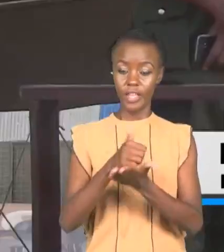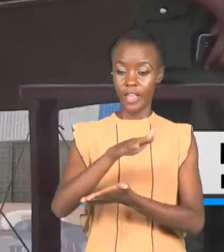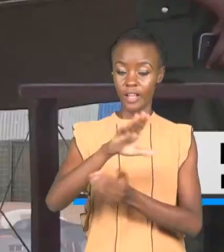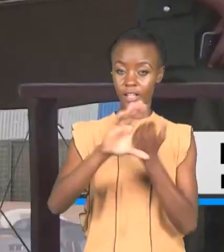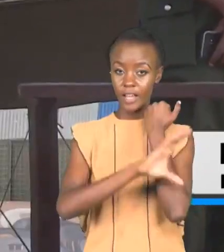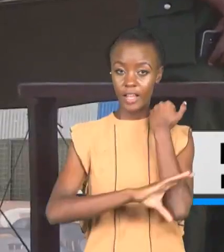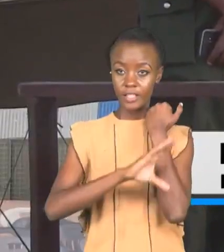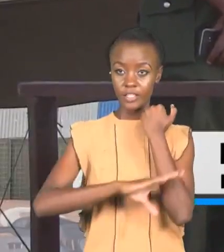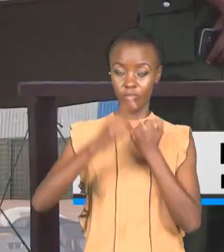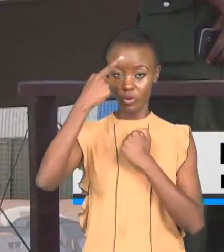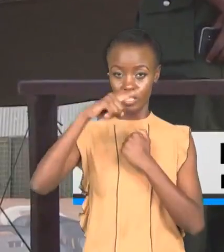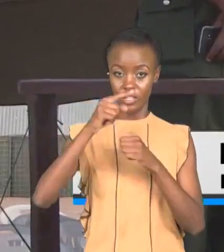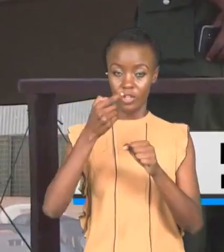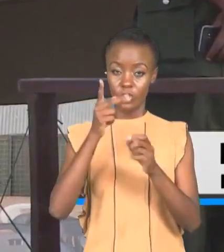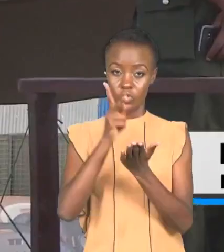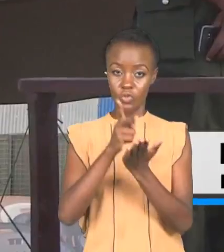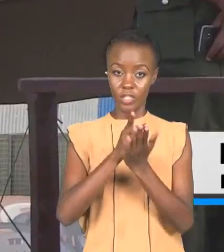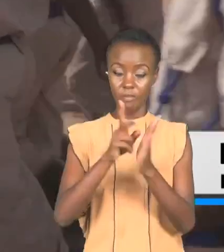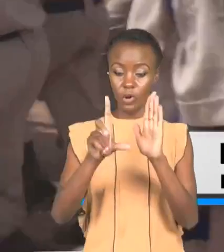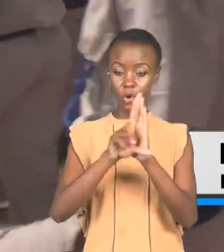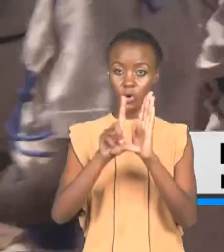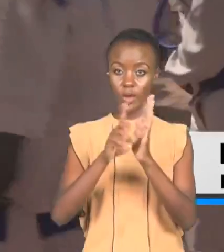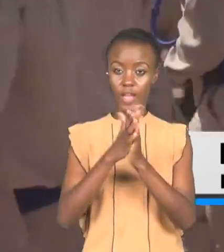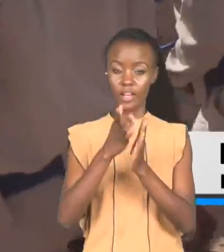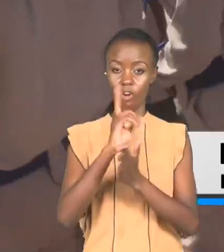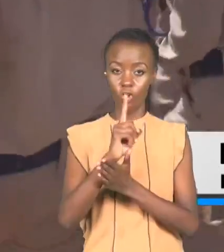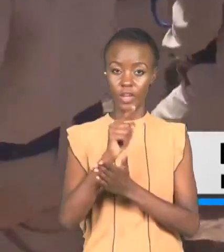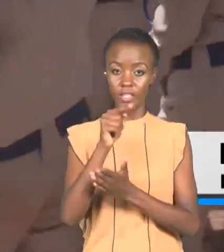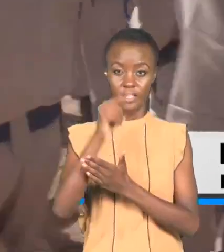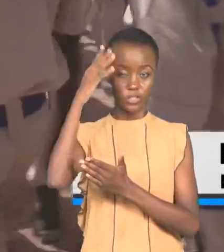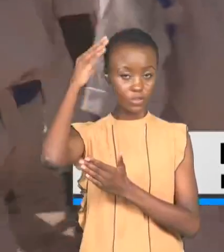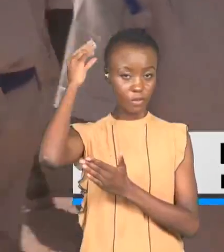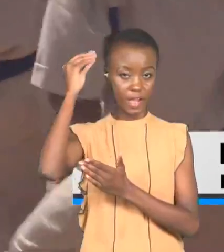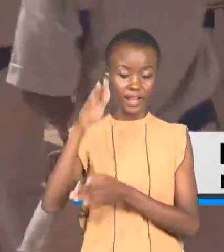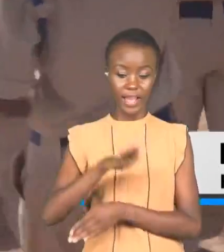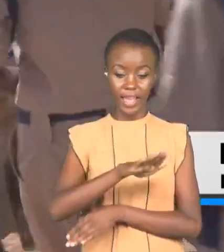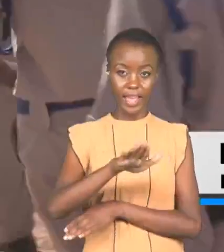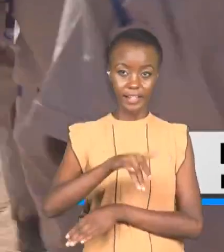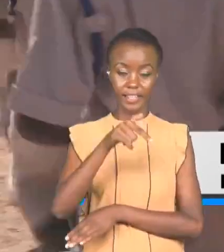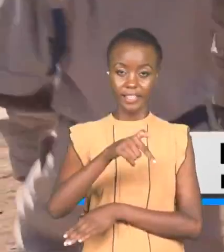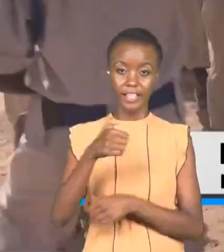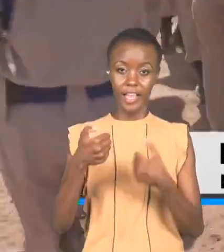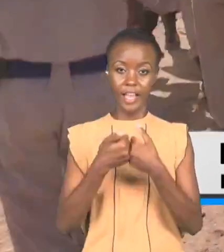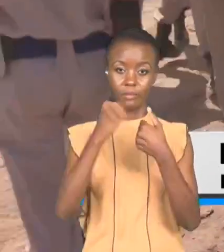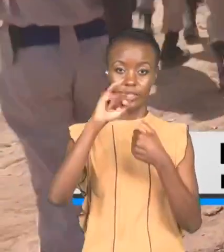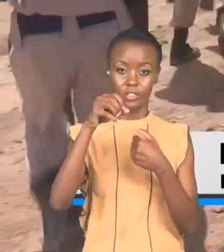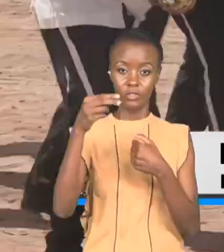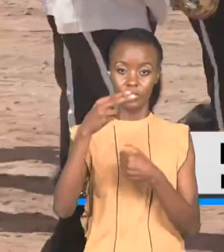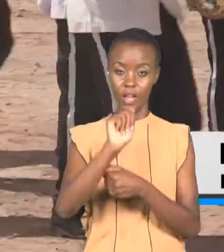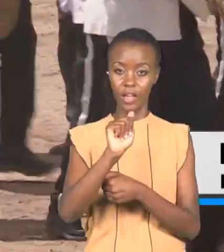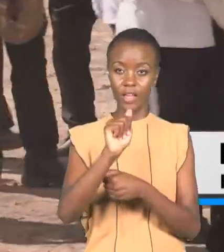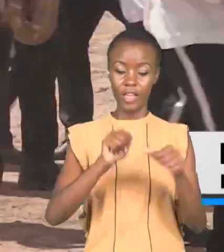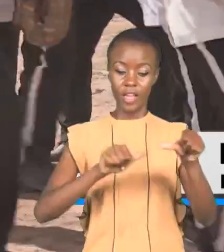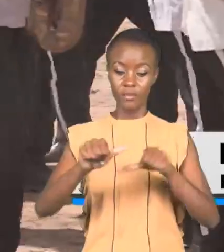to maintain law and order in Somalia's youngest federal state. The ceremony was held in Jowhar, the administrative capital